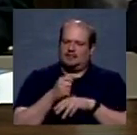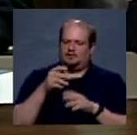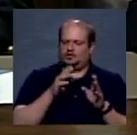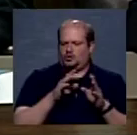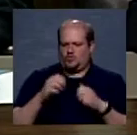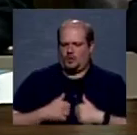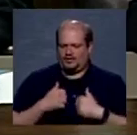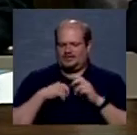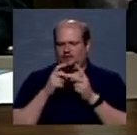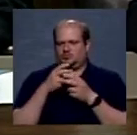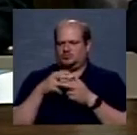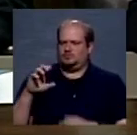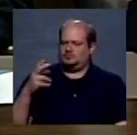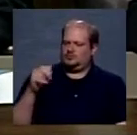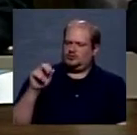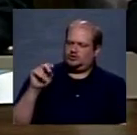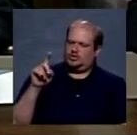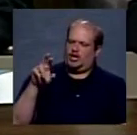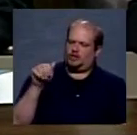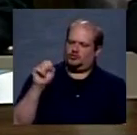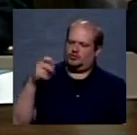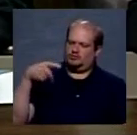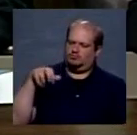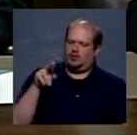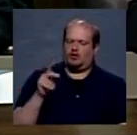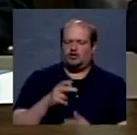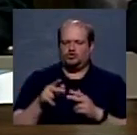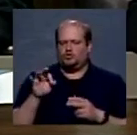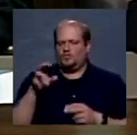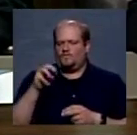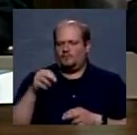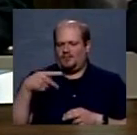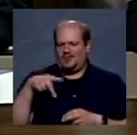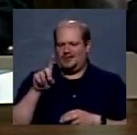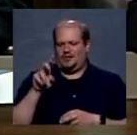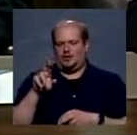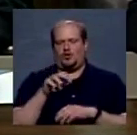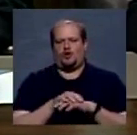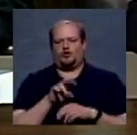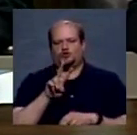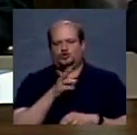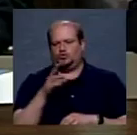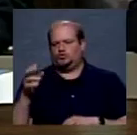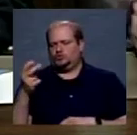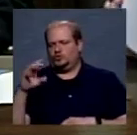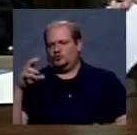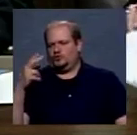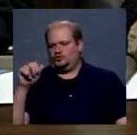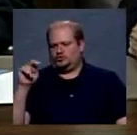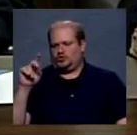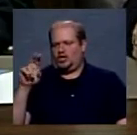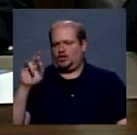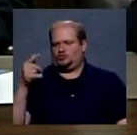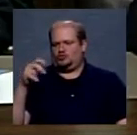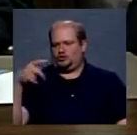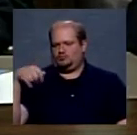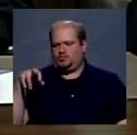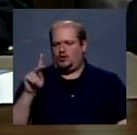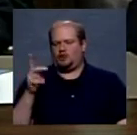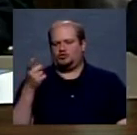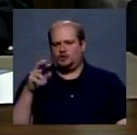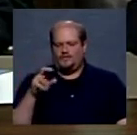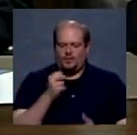residential district titled Shandridge Park Development, short form PDR, located at 2-12 Shandridge Park Drive. An ordinance to